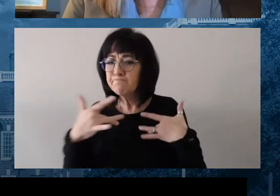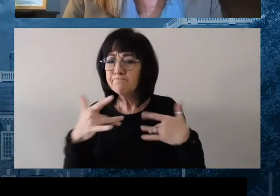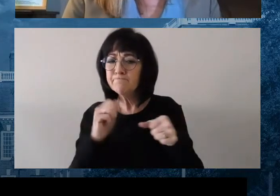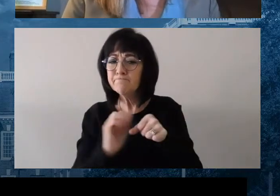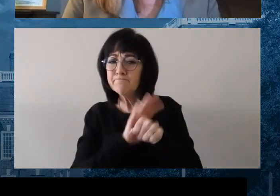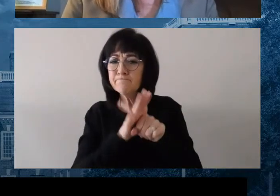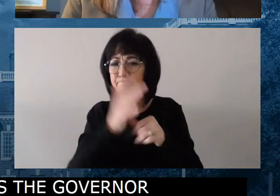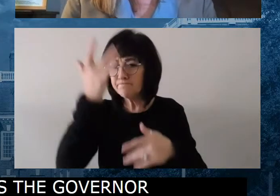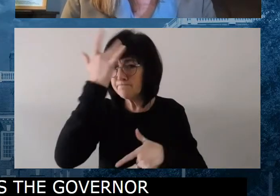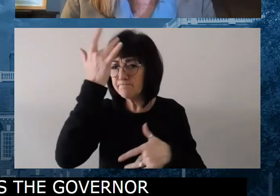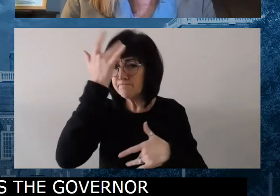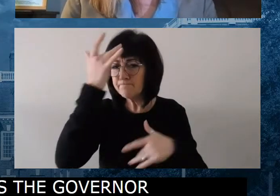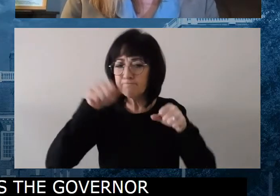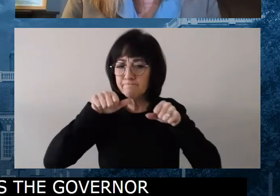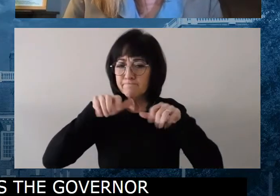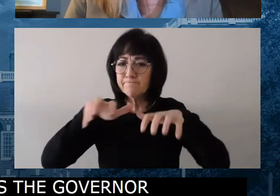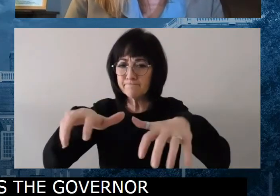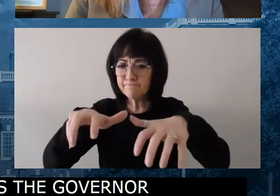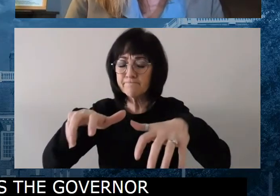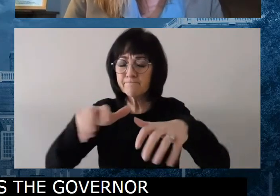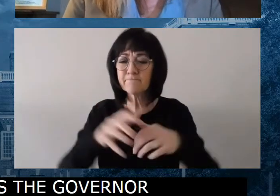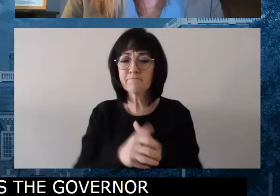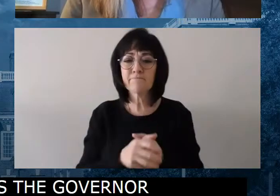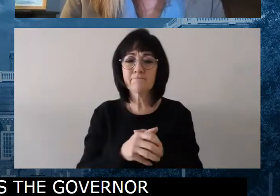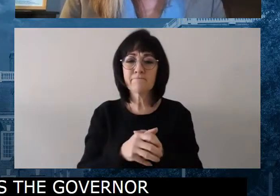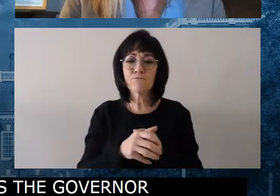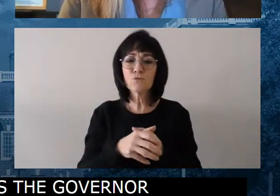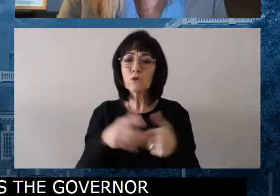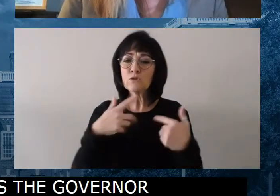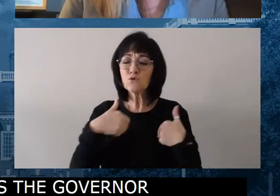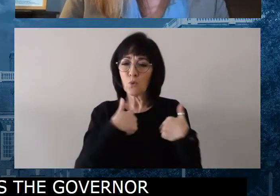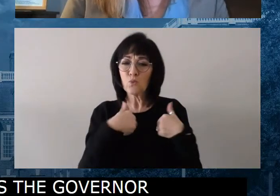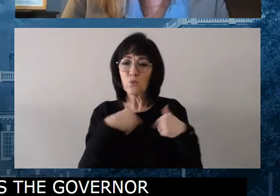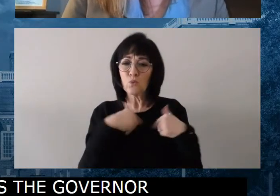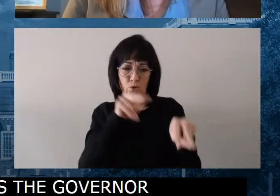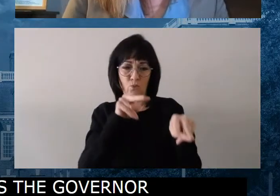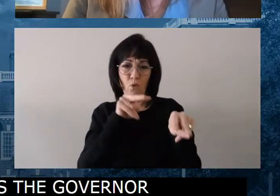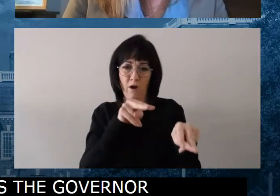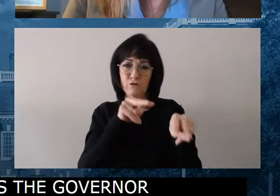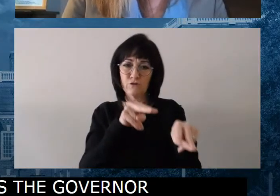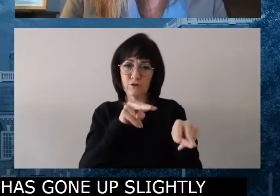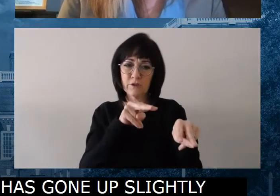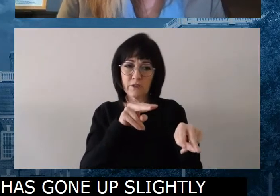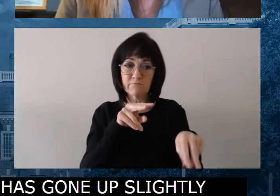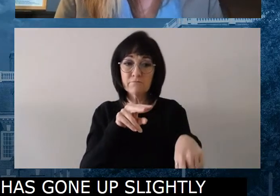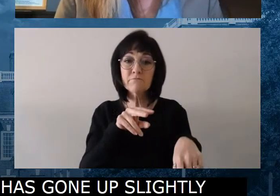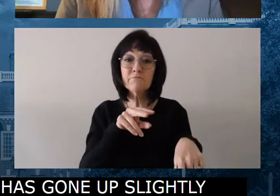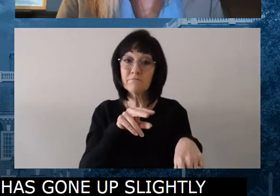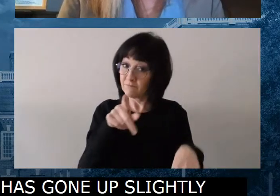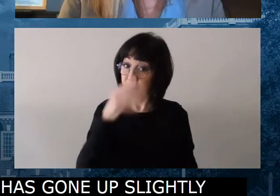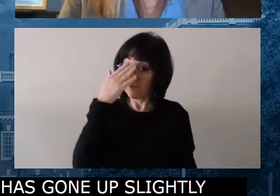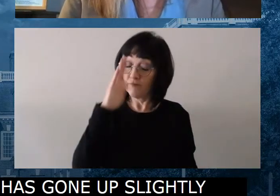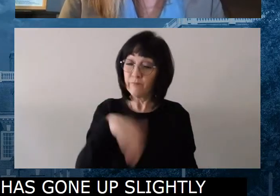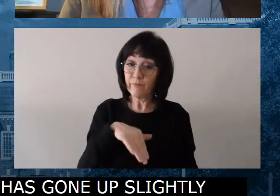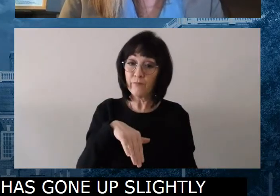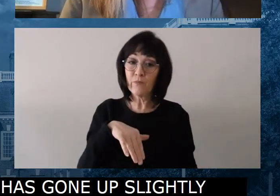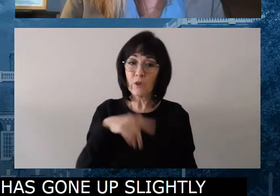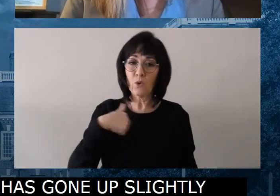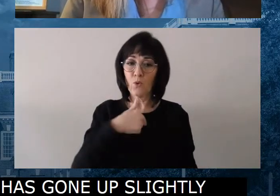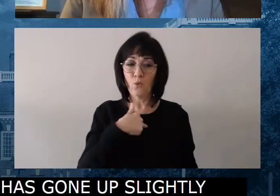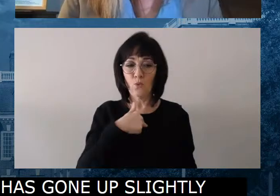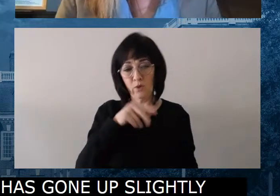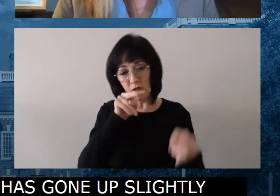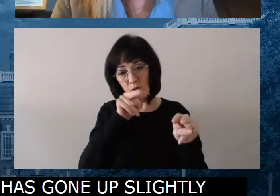week. So that is something that we are keeping an eye on. As you all know, we've been keeping a close eye on